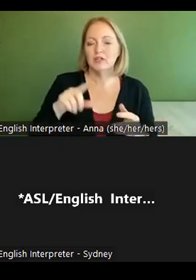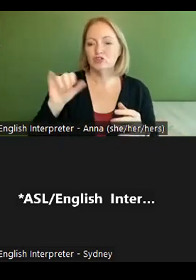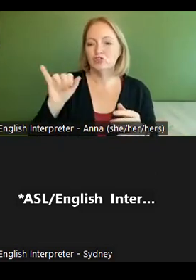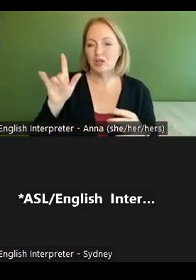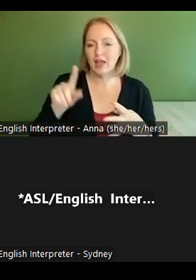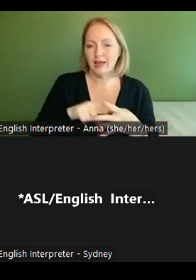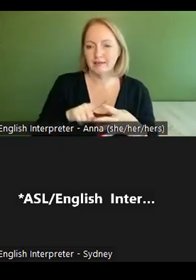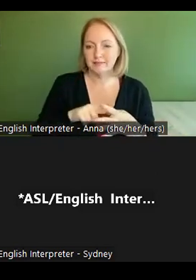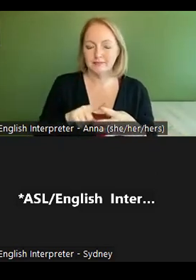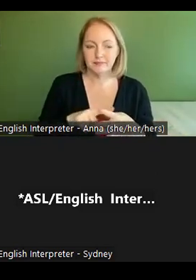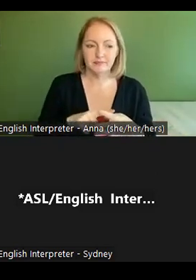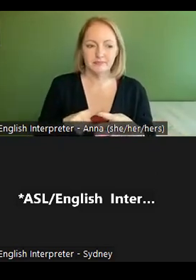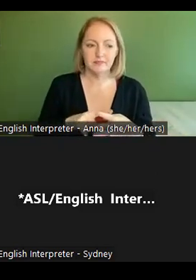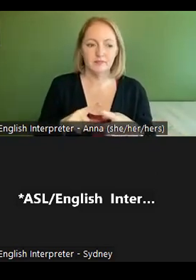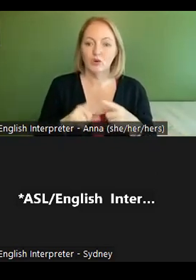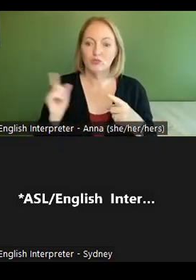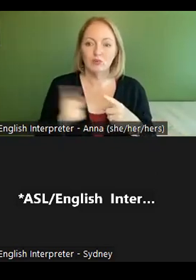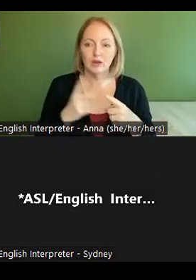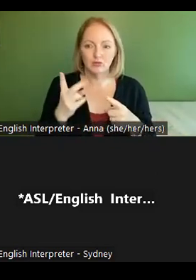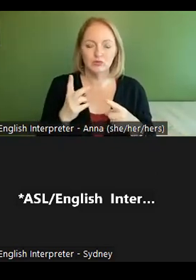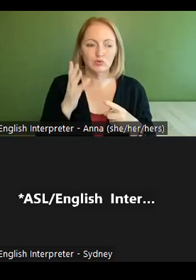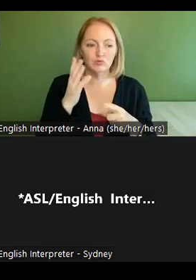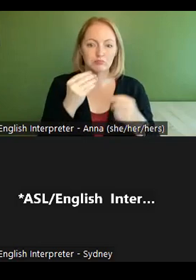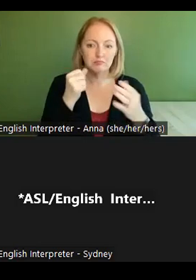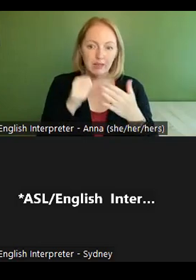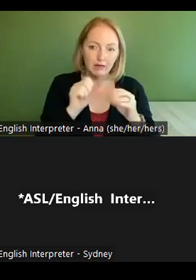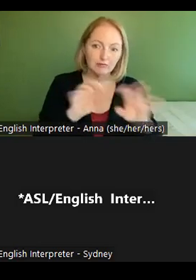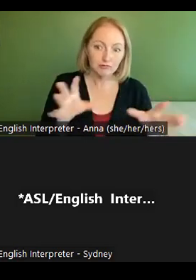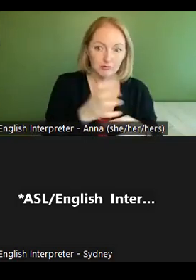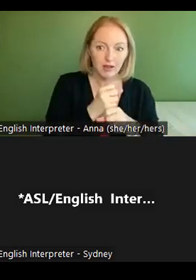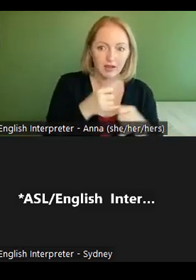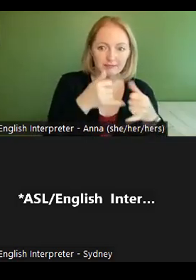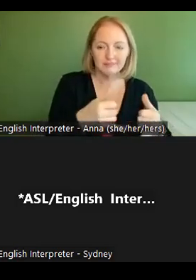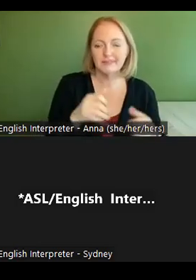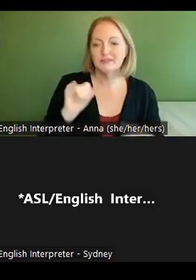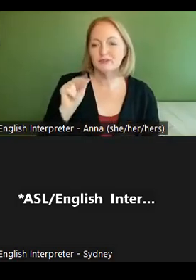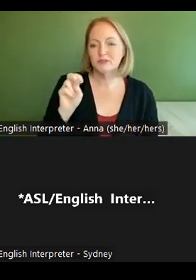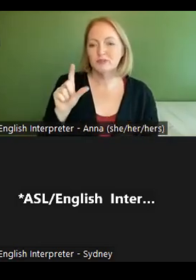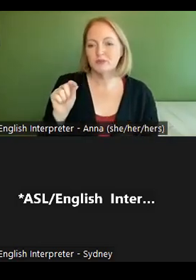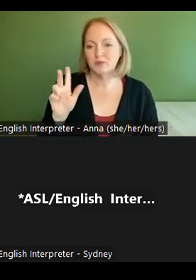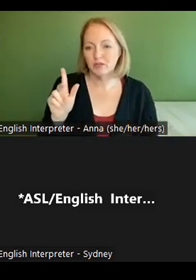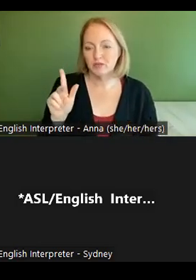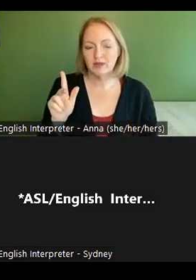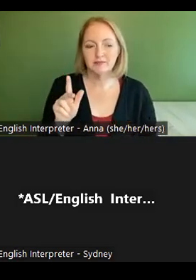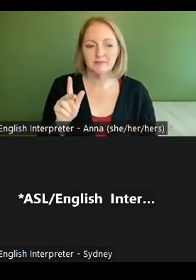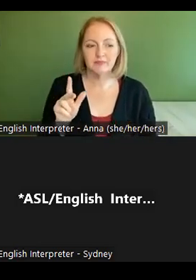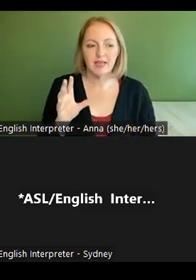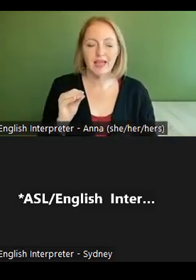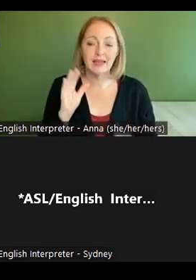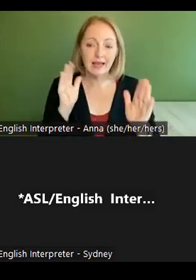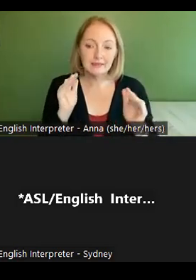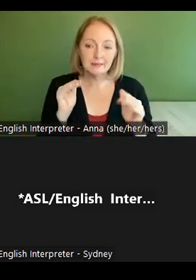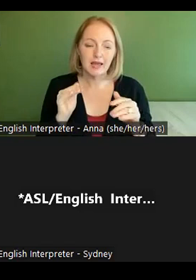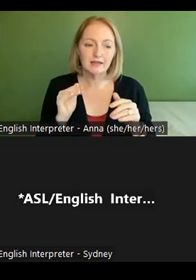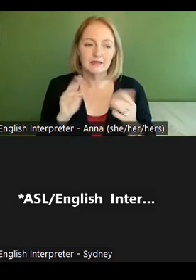July. All round 2 awardees were notified of their award status by June 2023, and it is anticipated